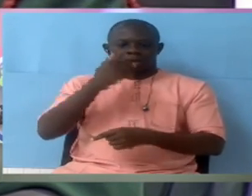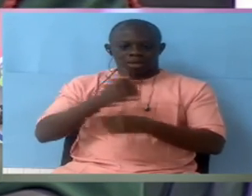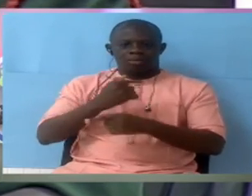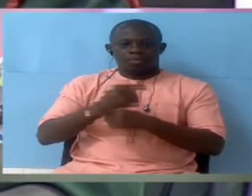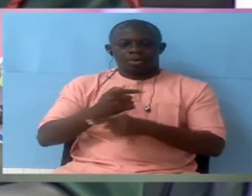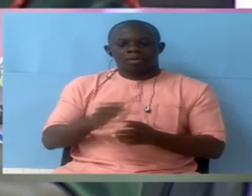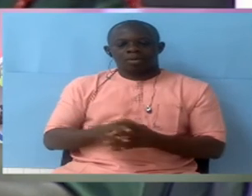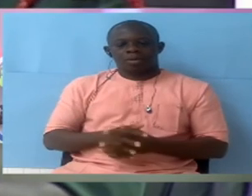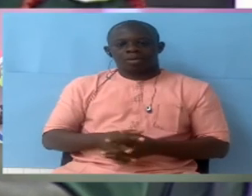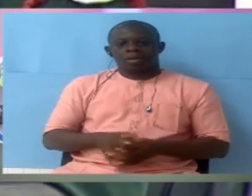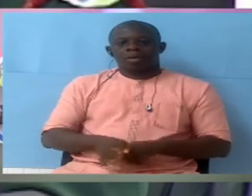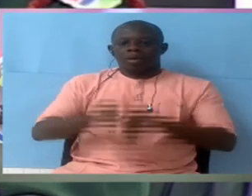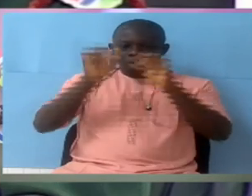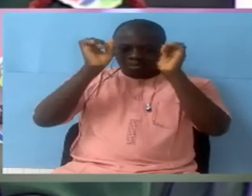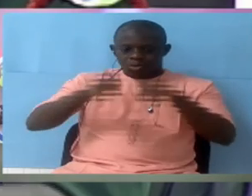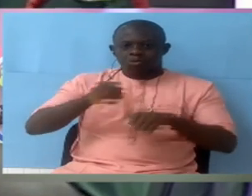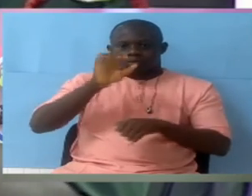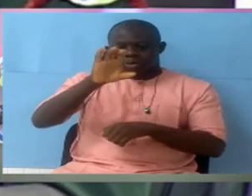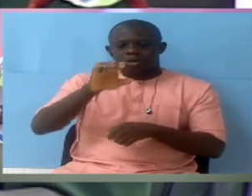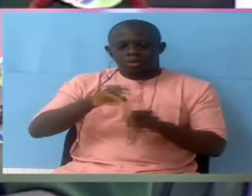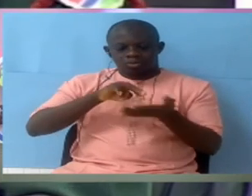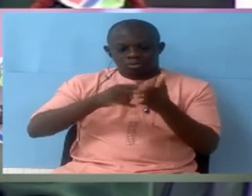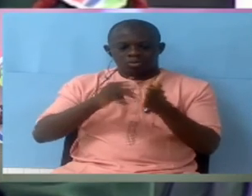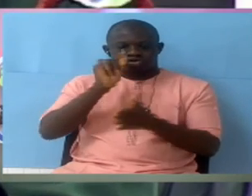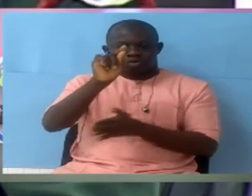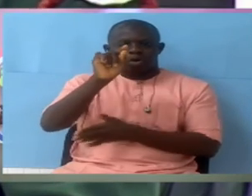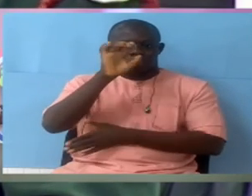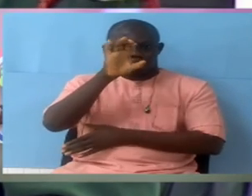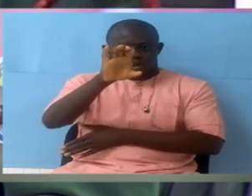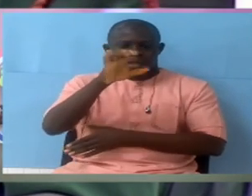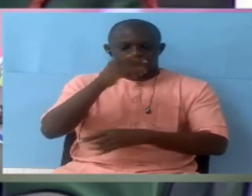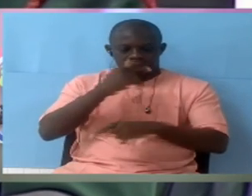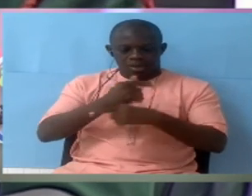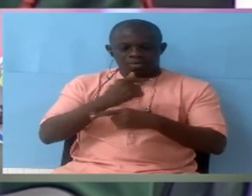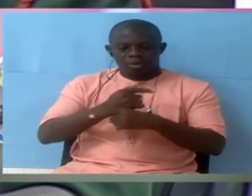country. So that this country is a small country,